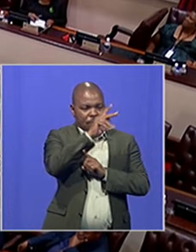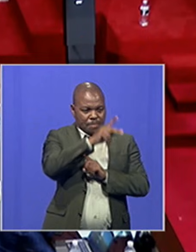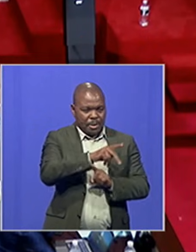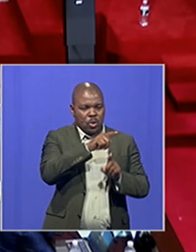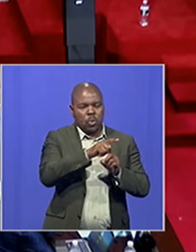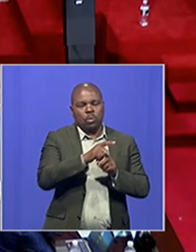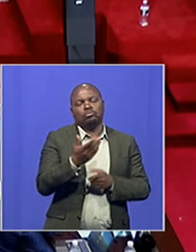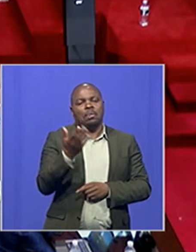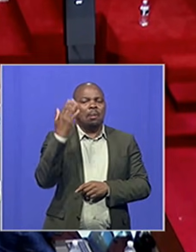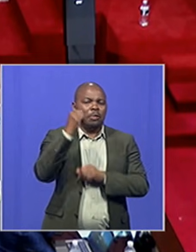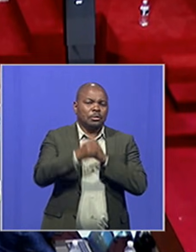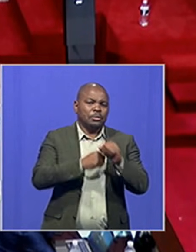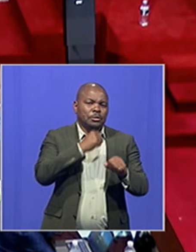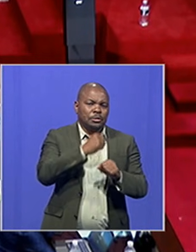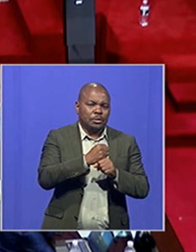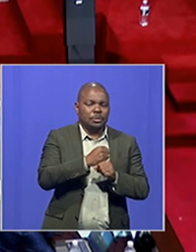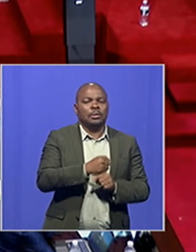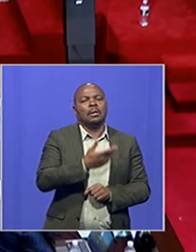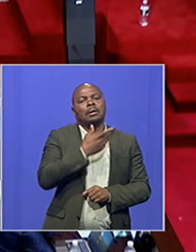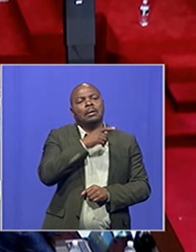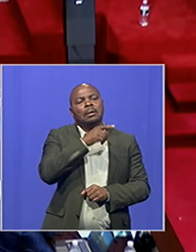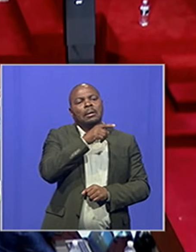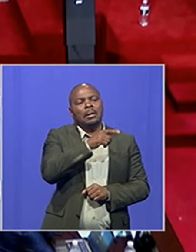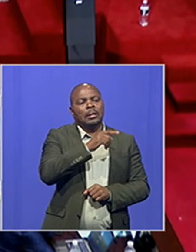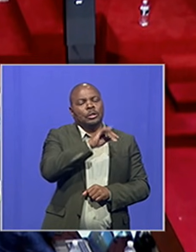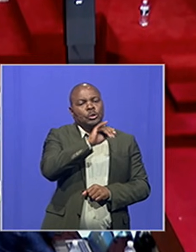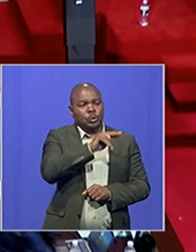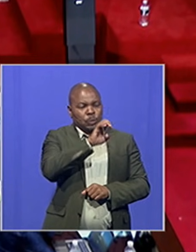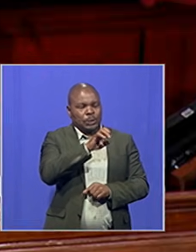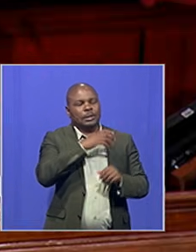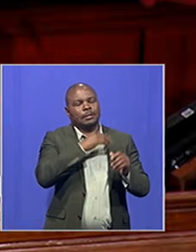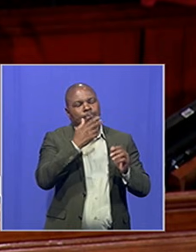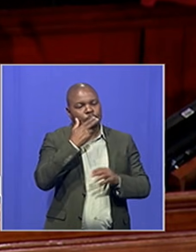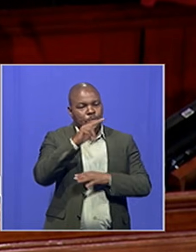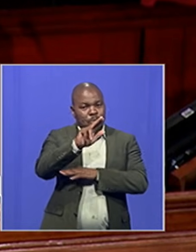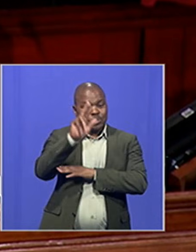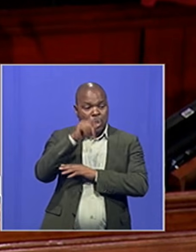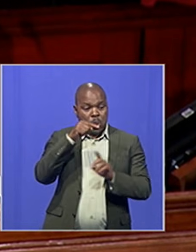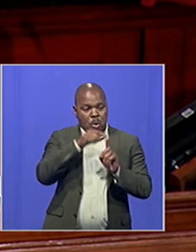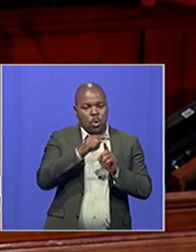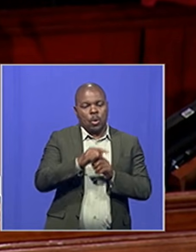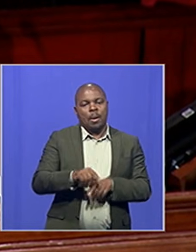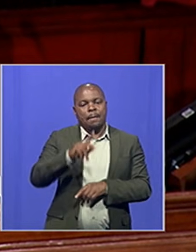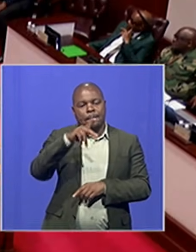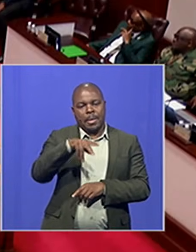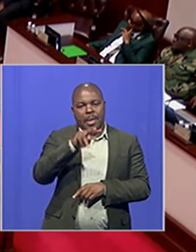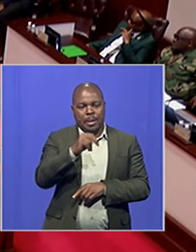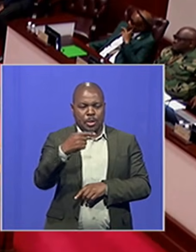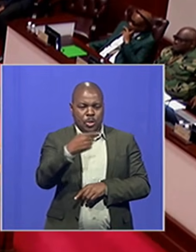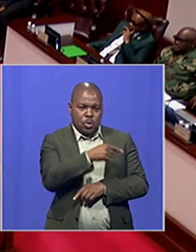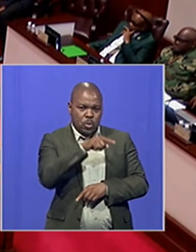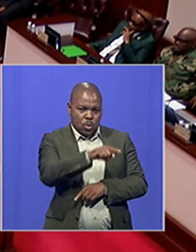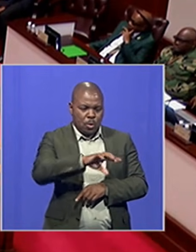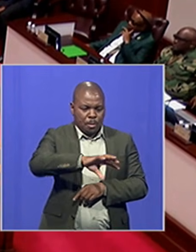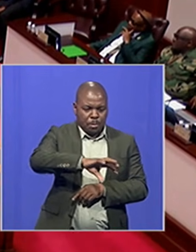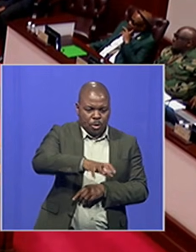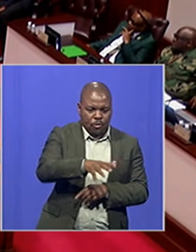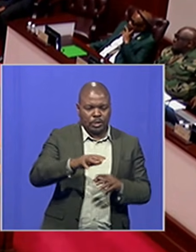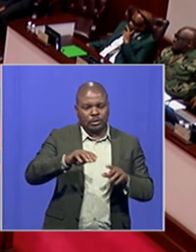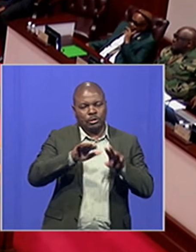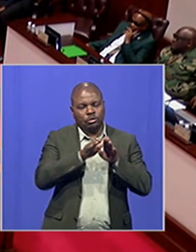Tonakgolo Seetebosigo wa ngwaga o fetileng mme ebile ke moeteledipele wa puso ya motlhakanelwa ya makoko a le